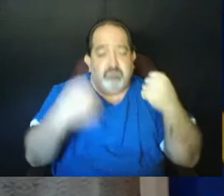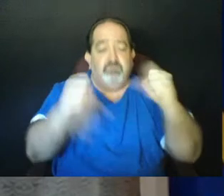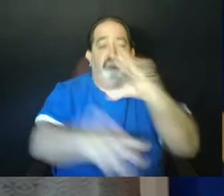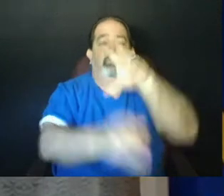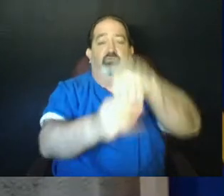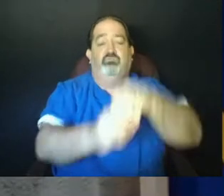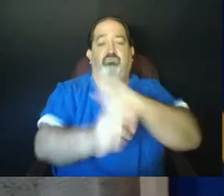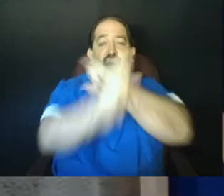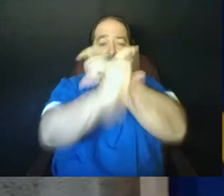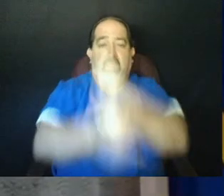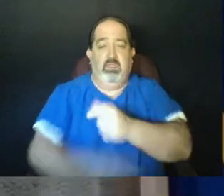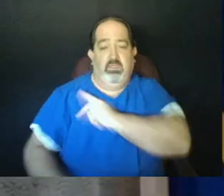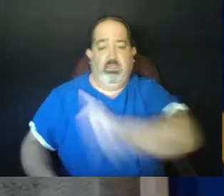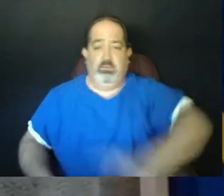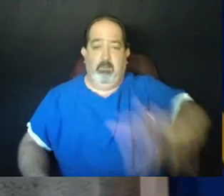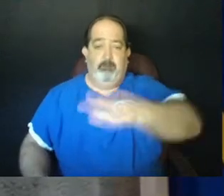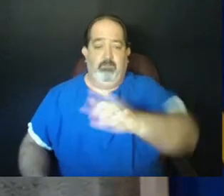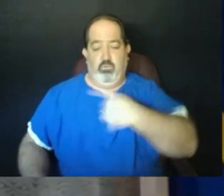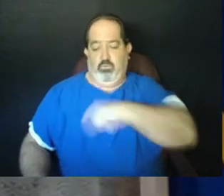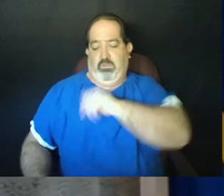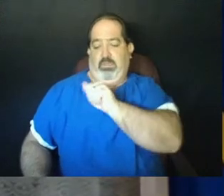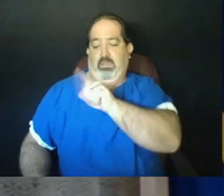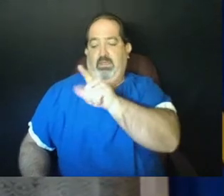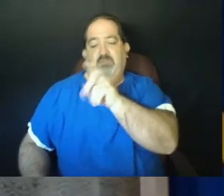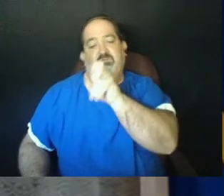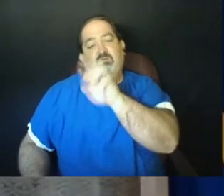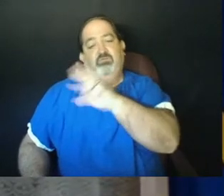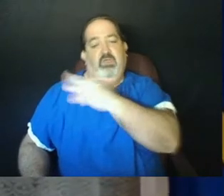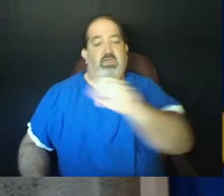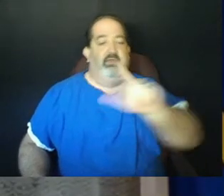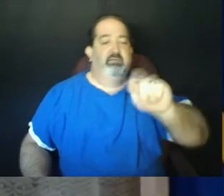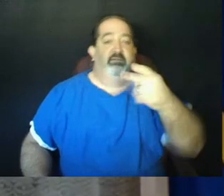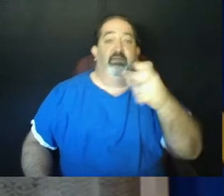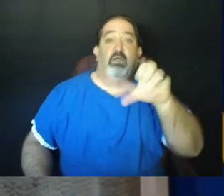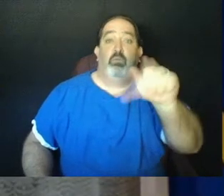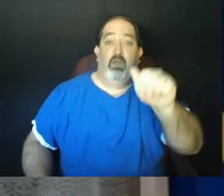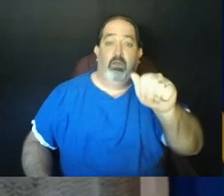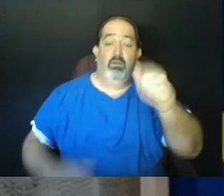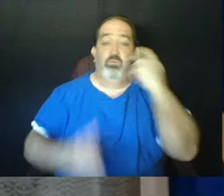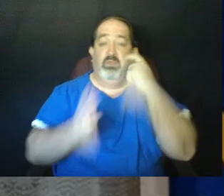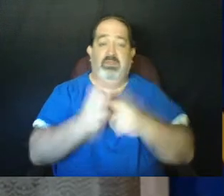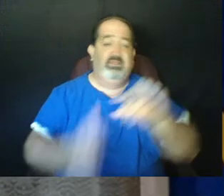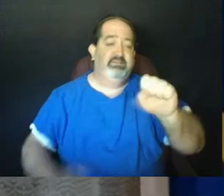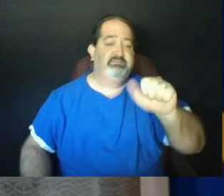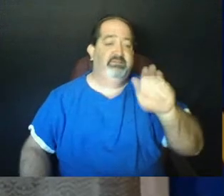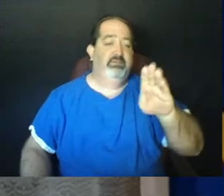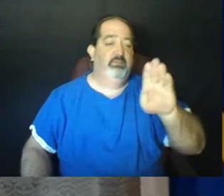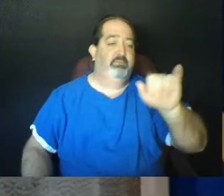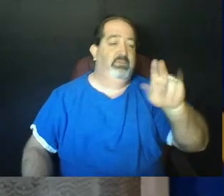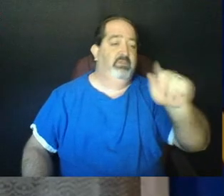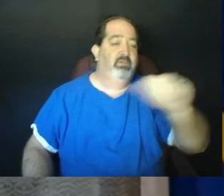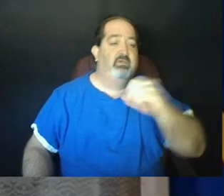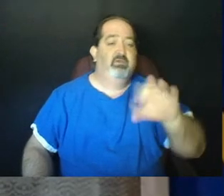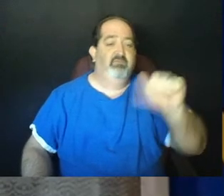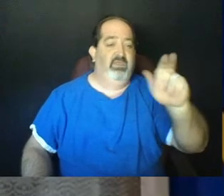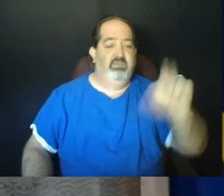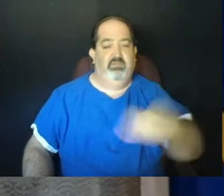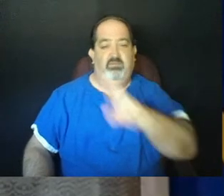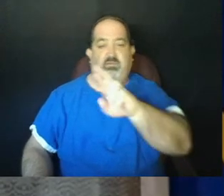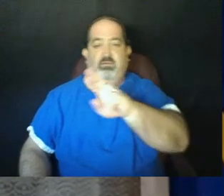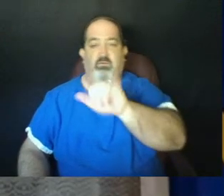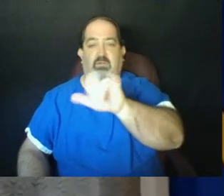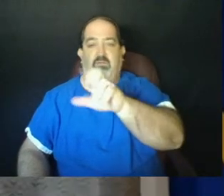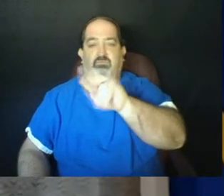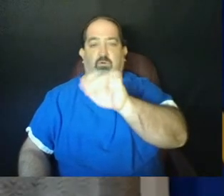realm of Caid, do we, Alexander and Tahira, recognize Sabina of Aden, Reynold,